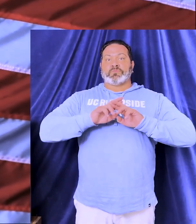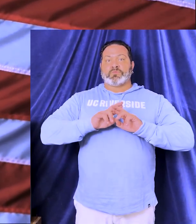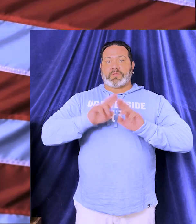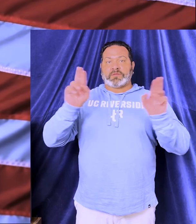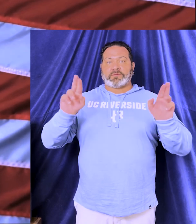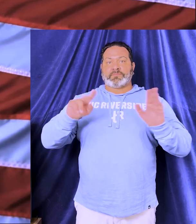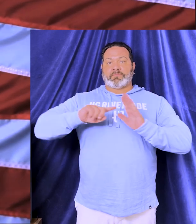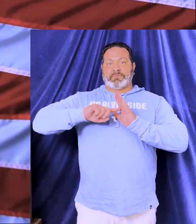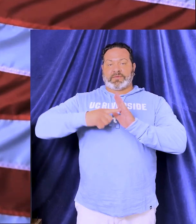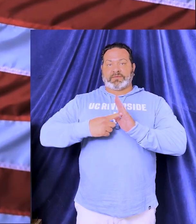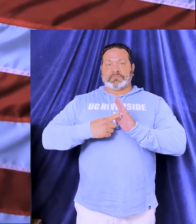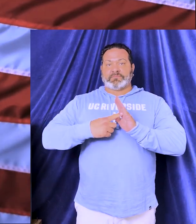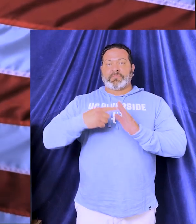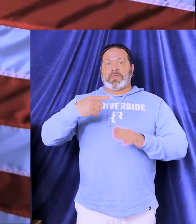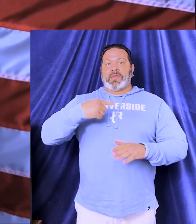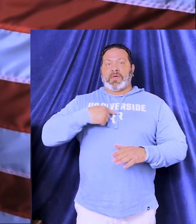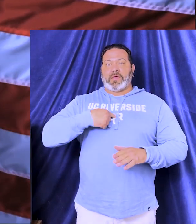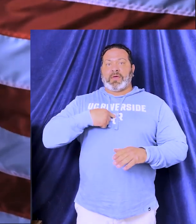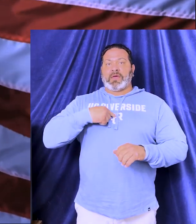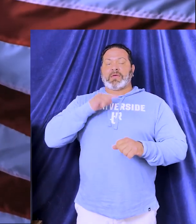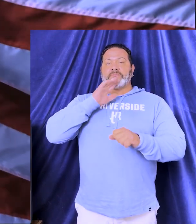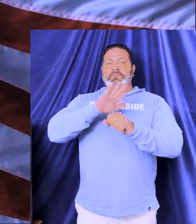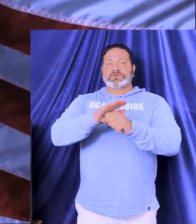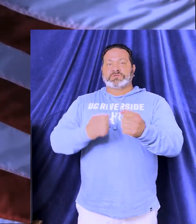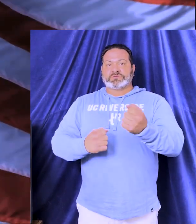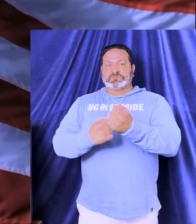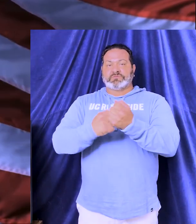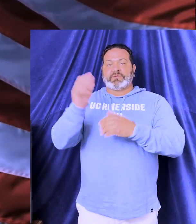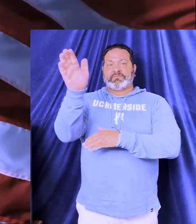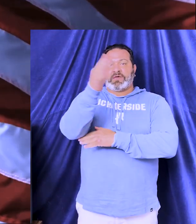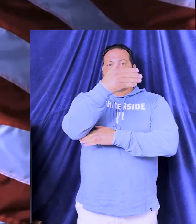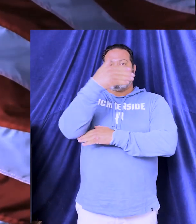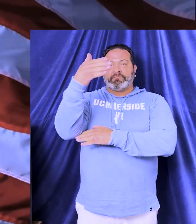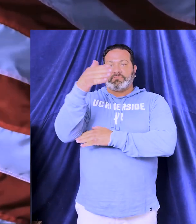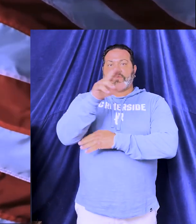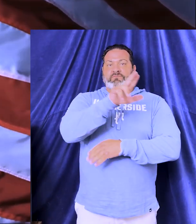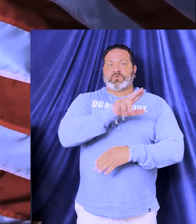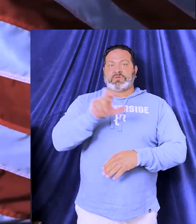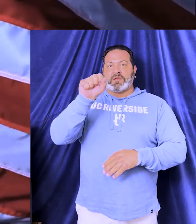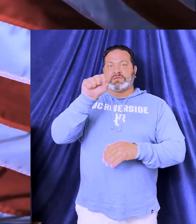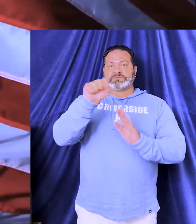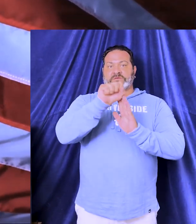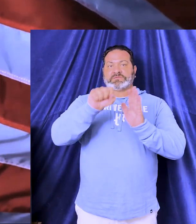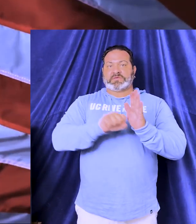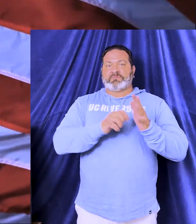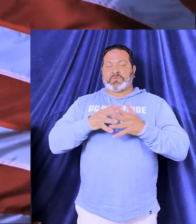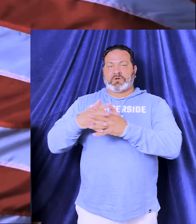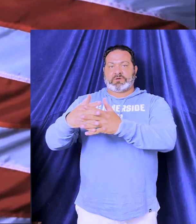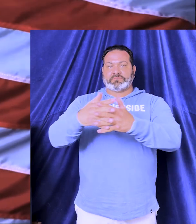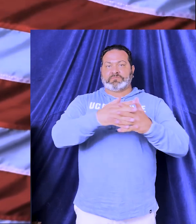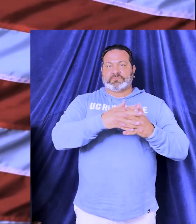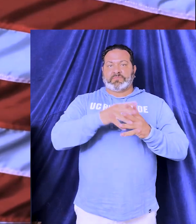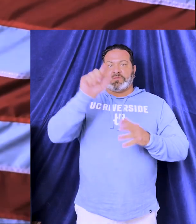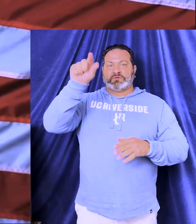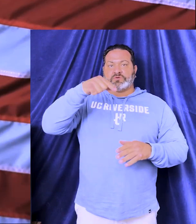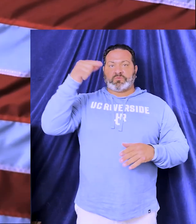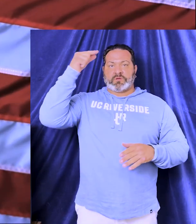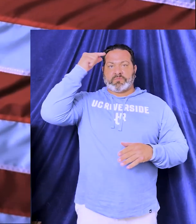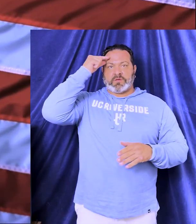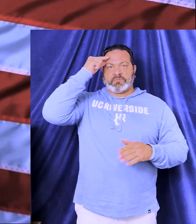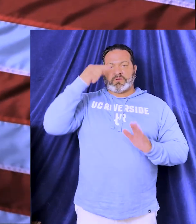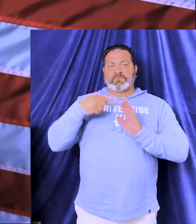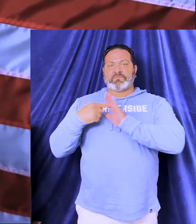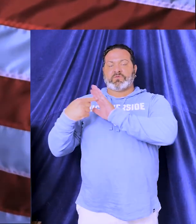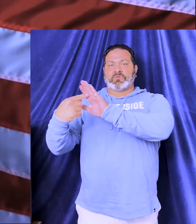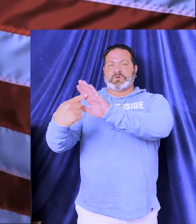Ready? Begin. I pledge allegiance to the flag of the United States of America and to the